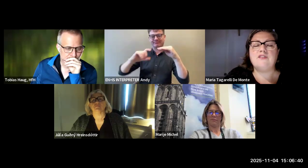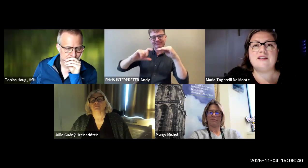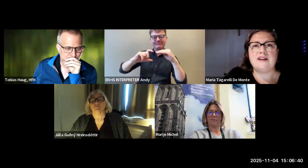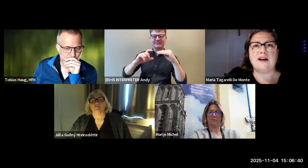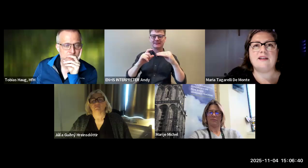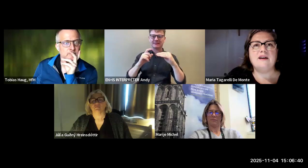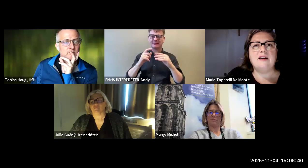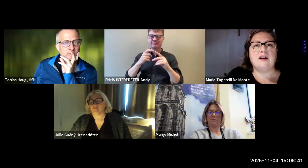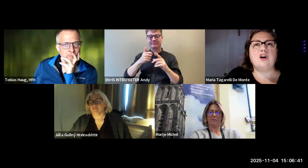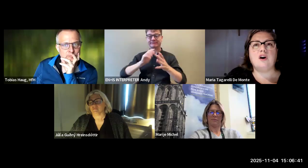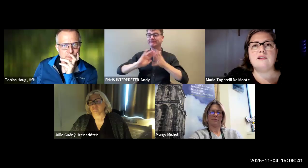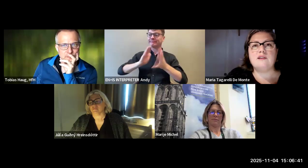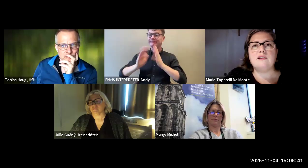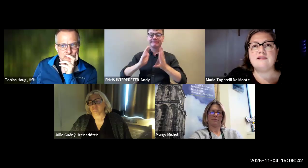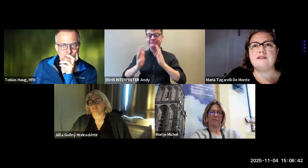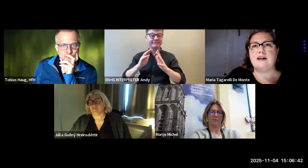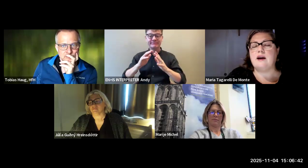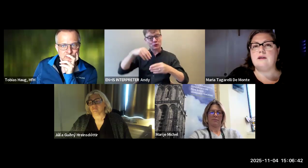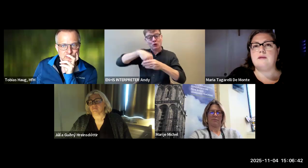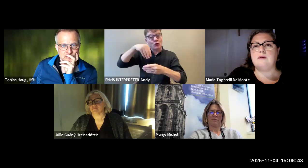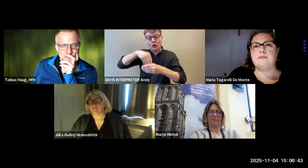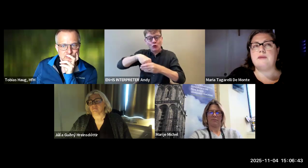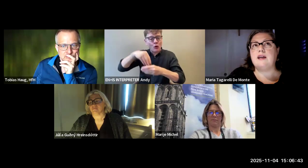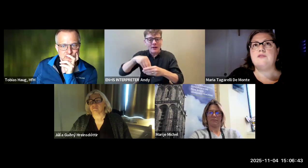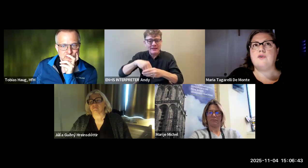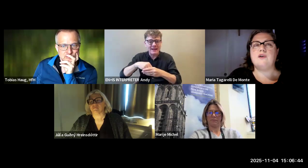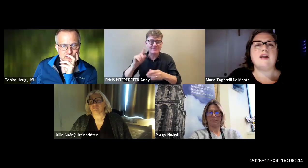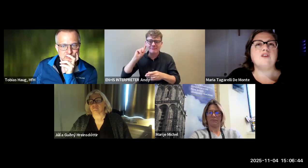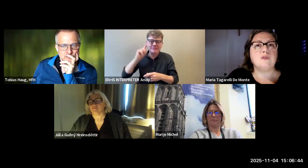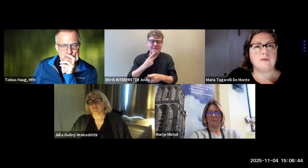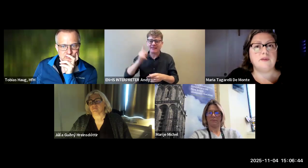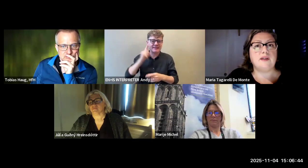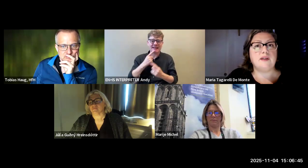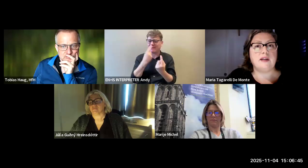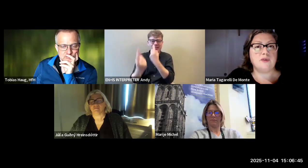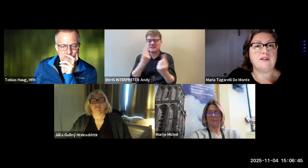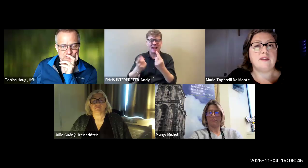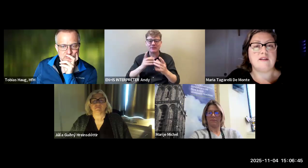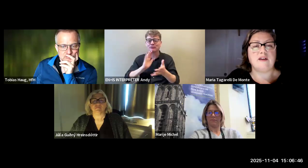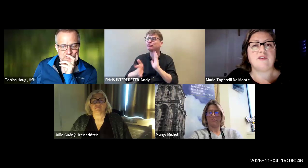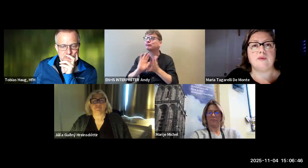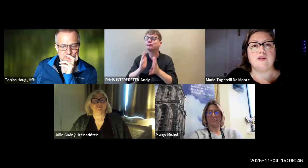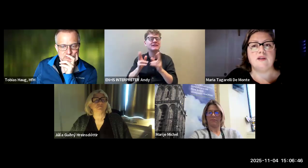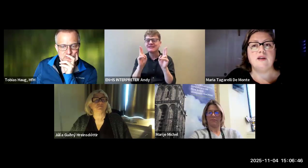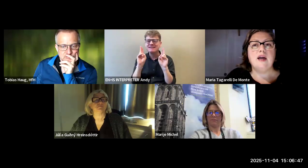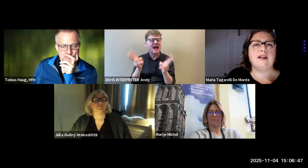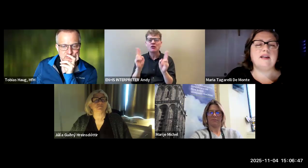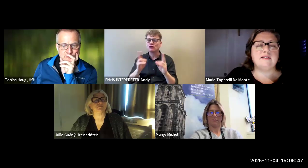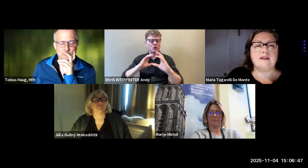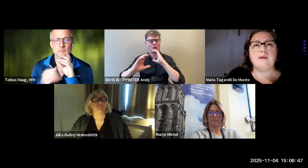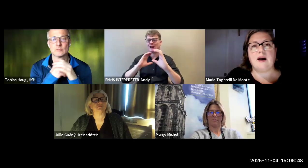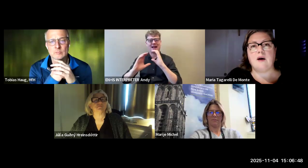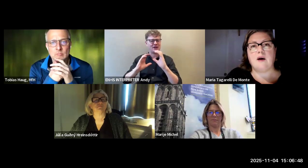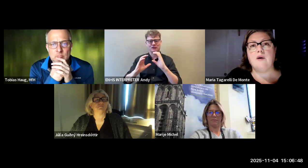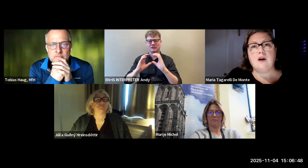self-made and self-designed contents that are made for natural communication within the deaf community